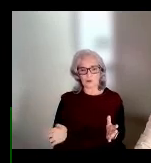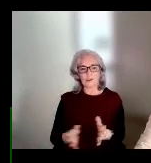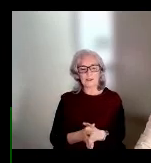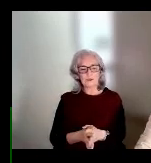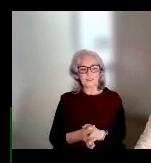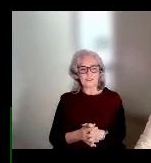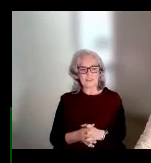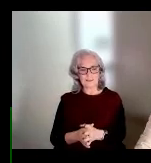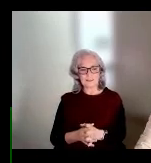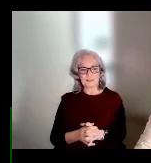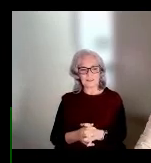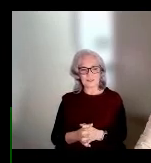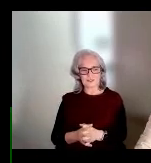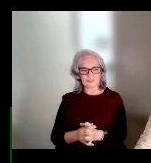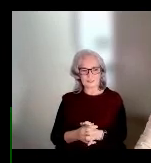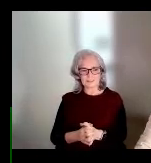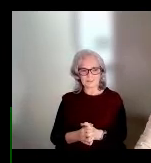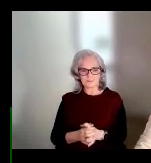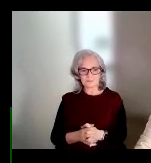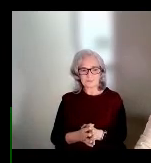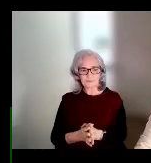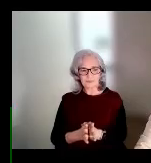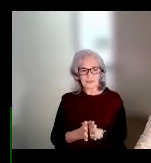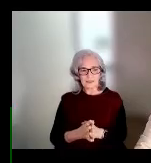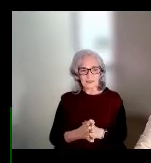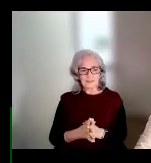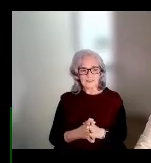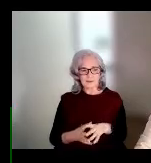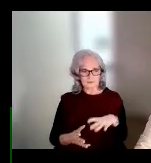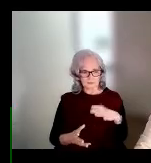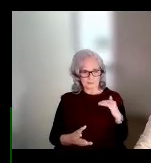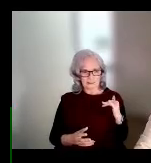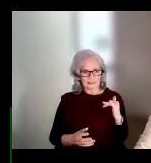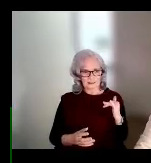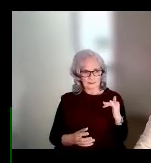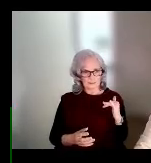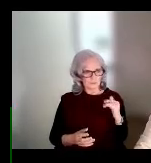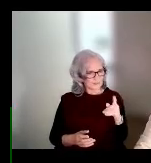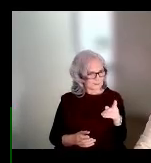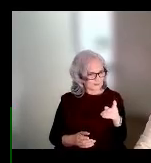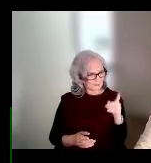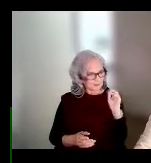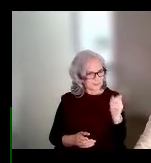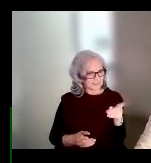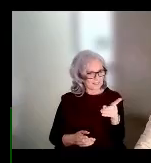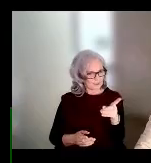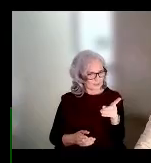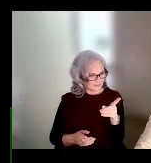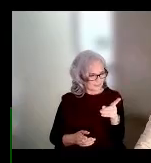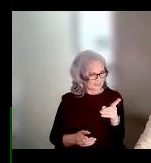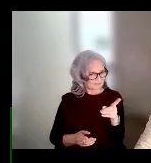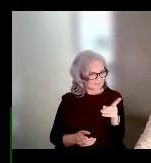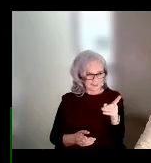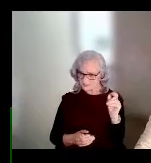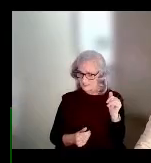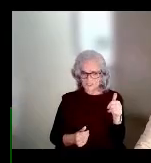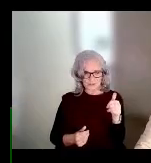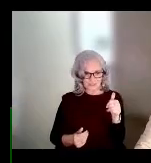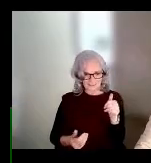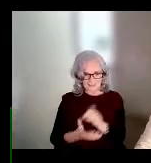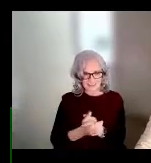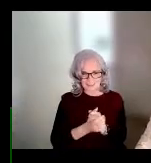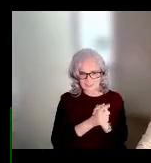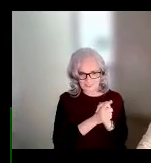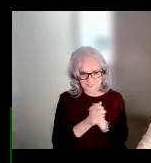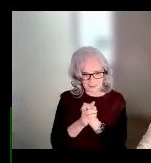normal role within the MND service. So What's the start for? These are the good things. Yep, these are the